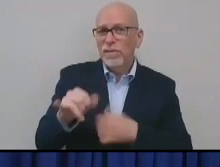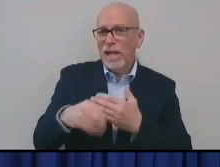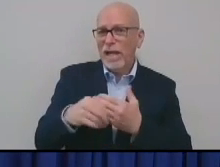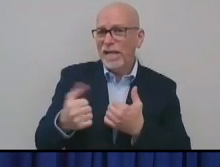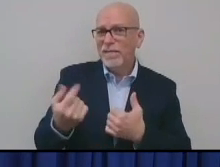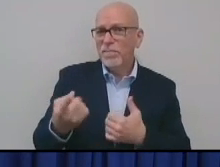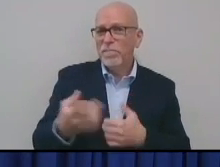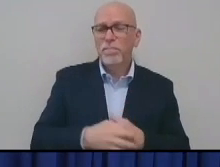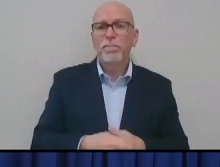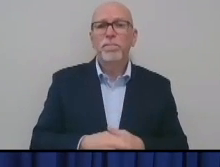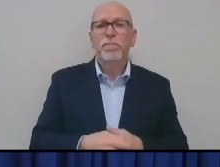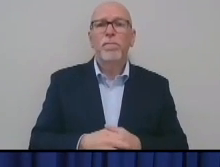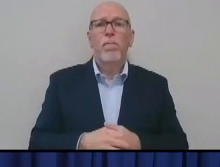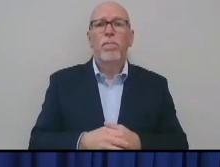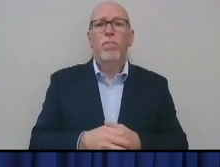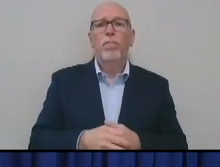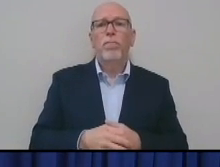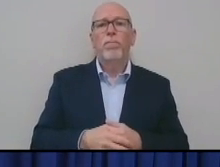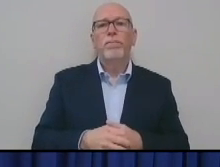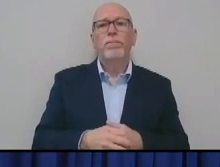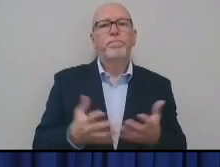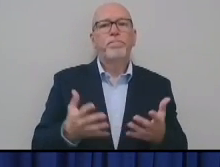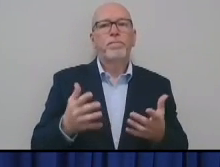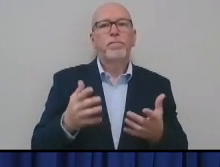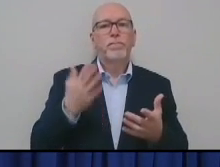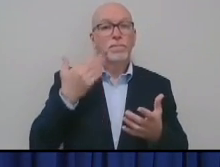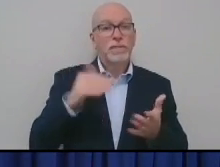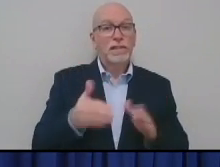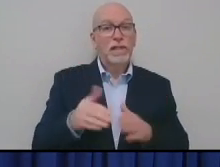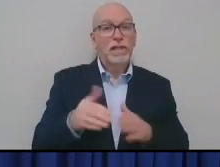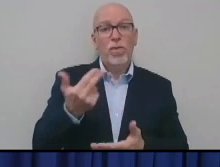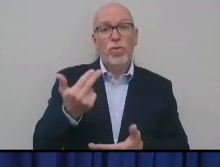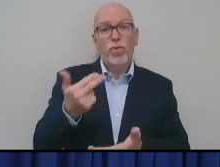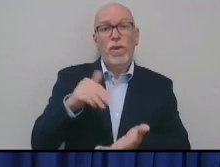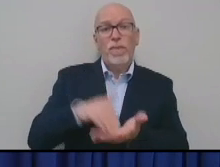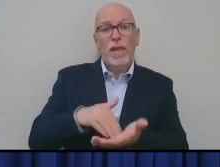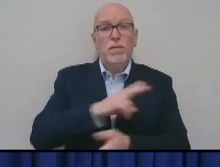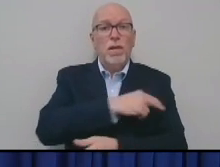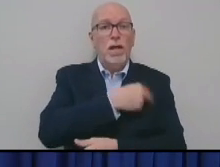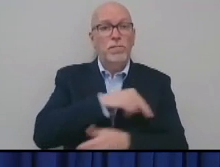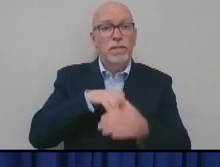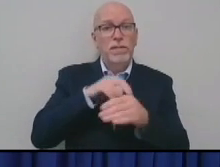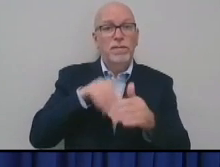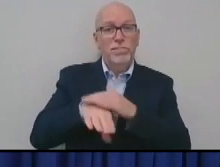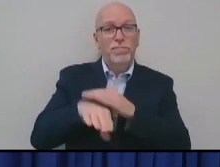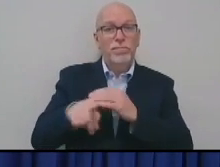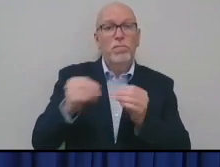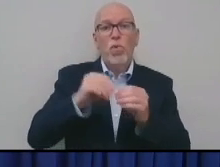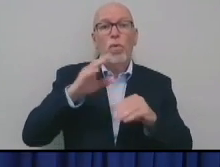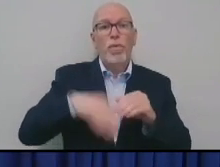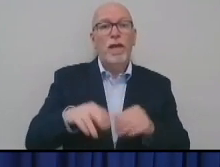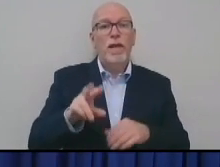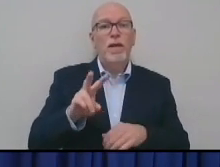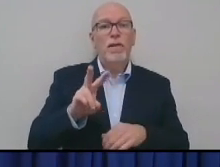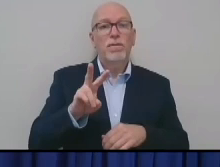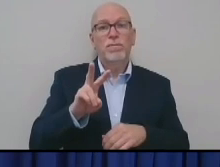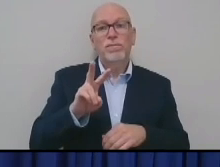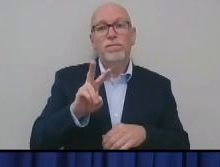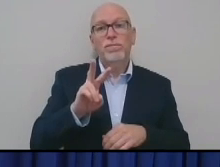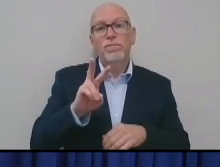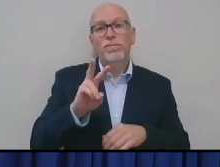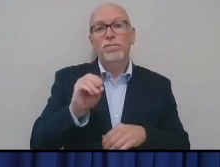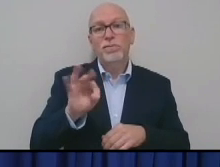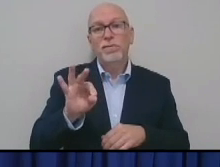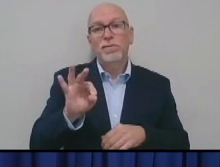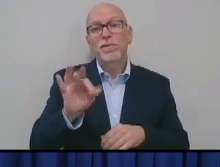that? I mean, to the deaths, there's been 13,000 hospitalizations, which was more than the 2009-10 H1N1 flu. Yeah,